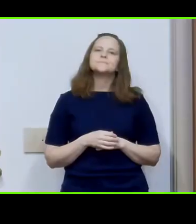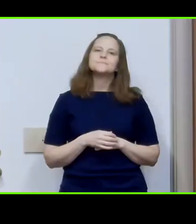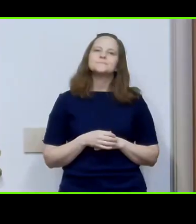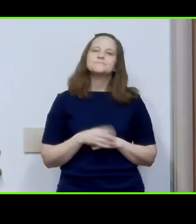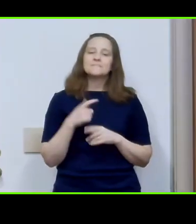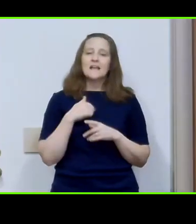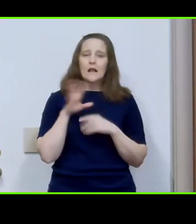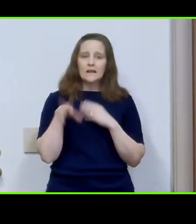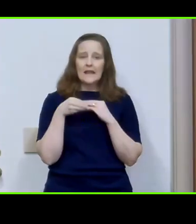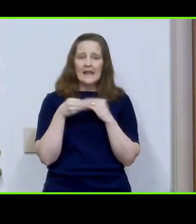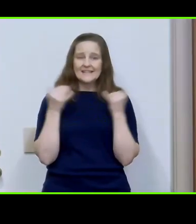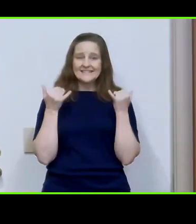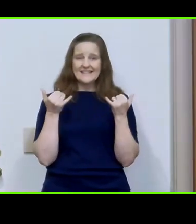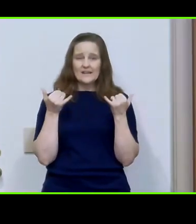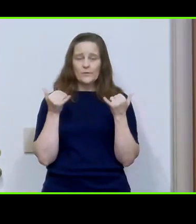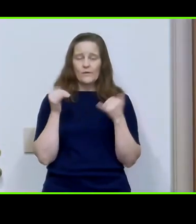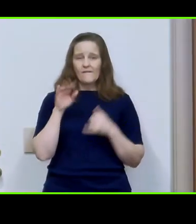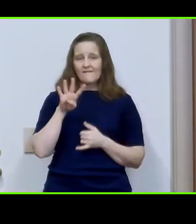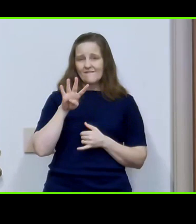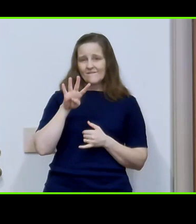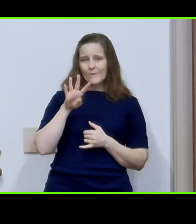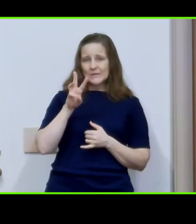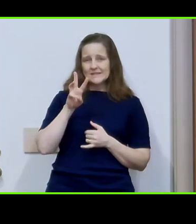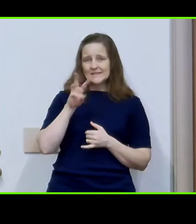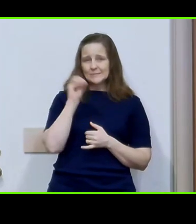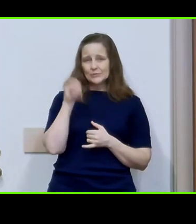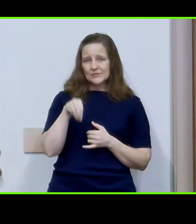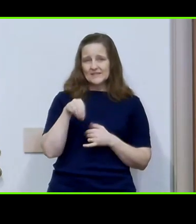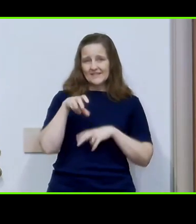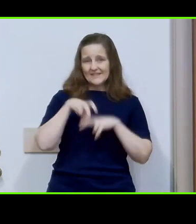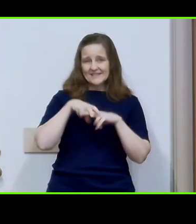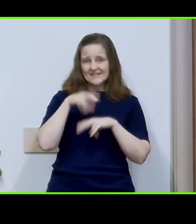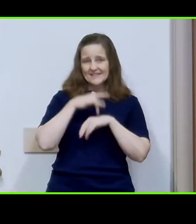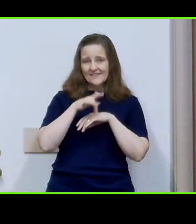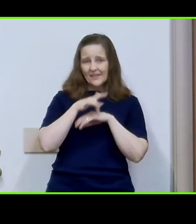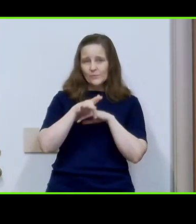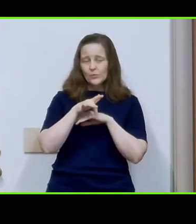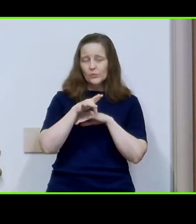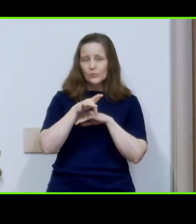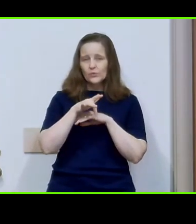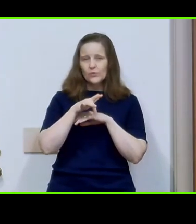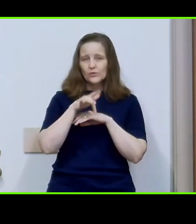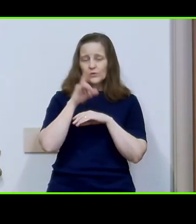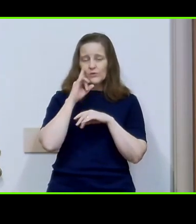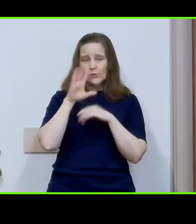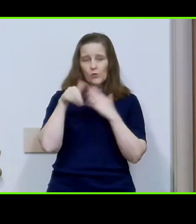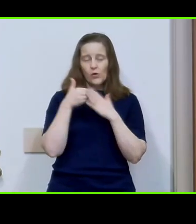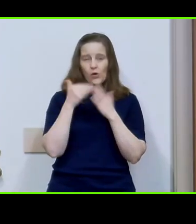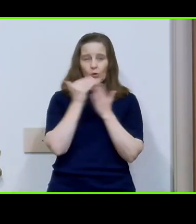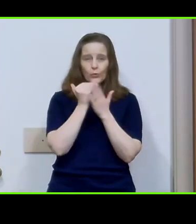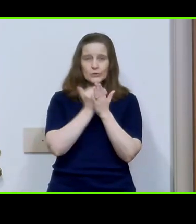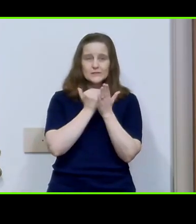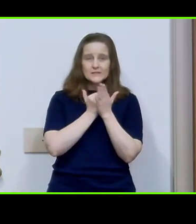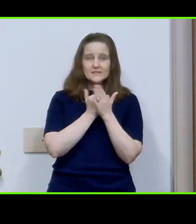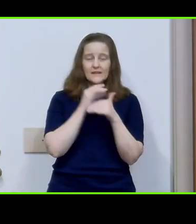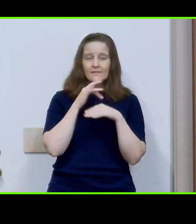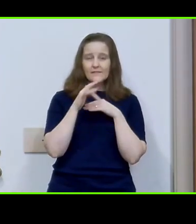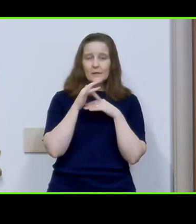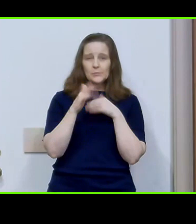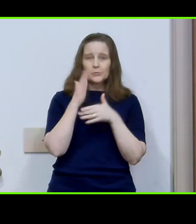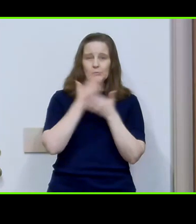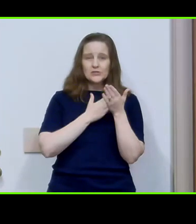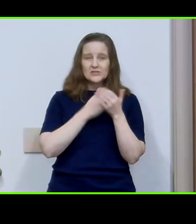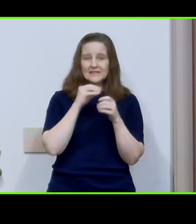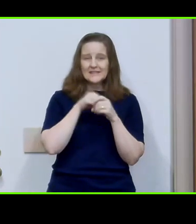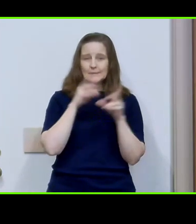add that currently 46% of the seats that are available in all of our courses are available partially in